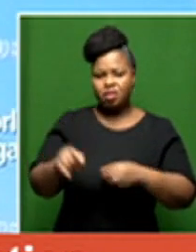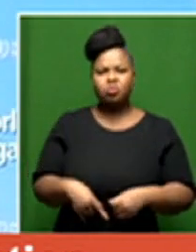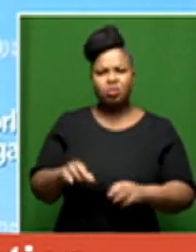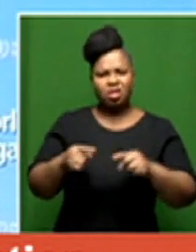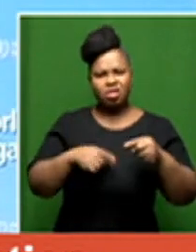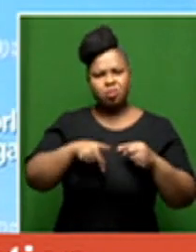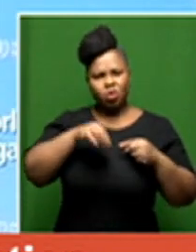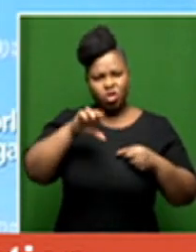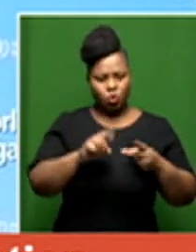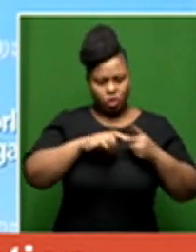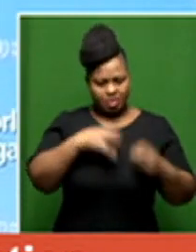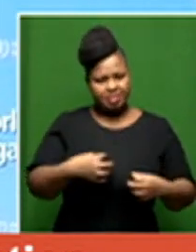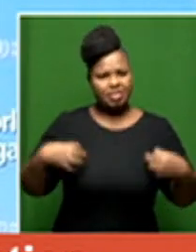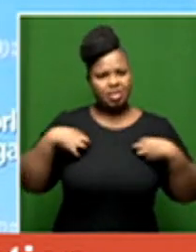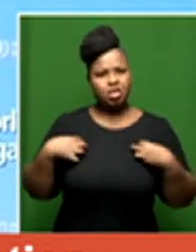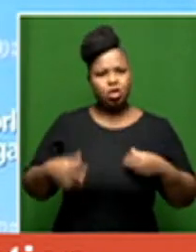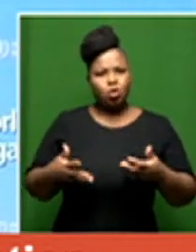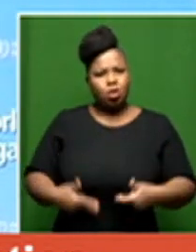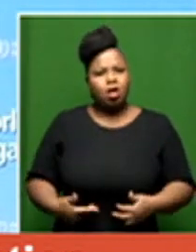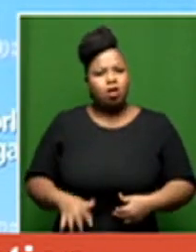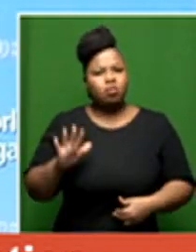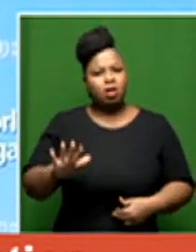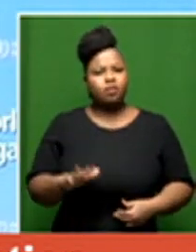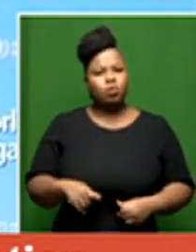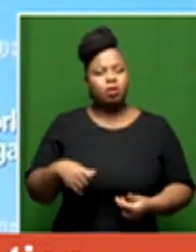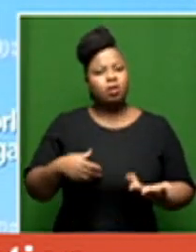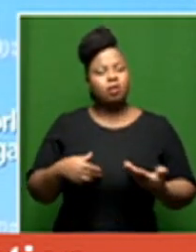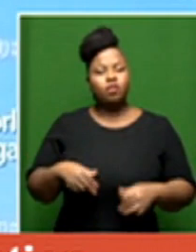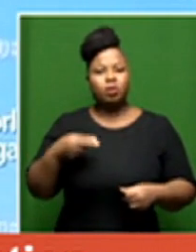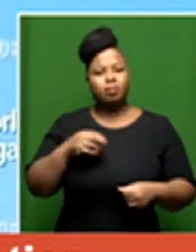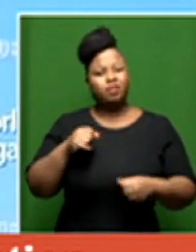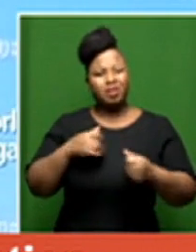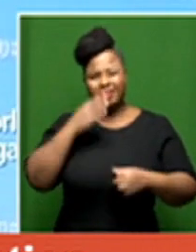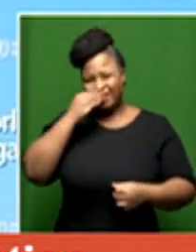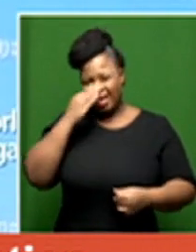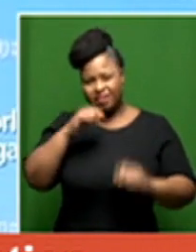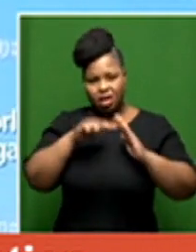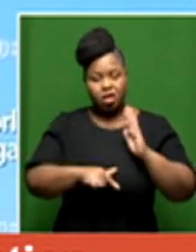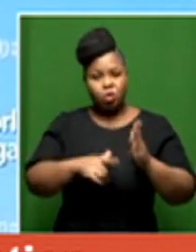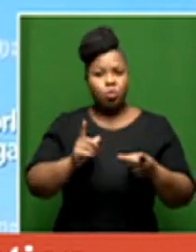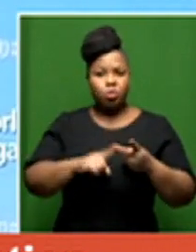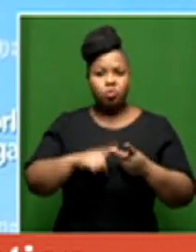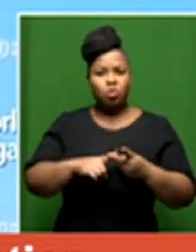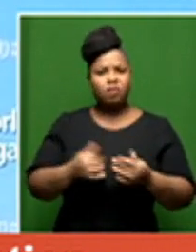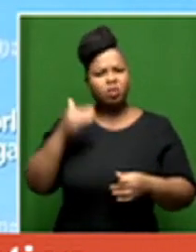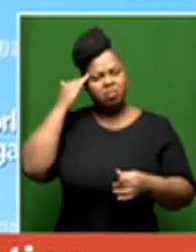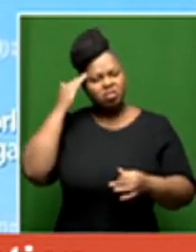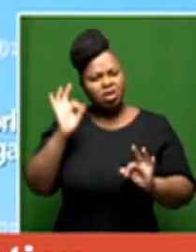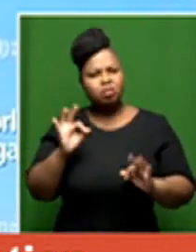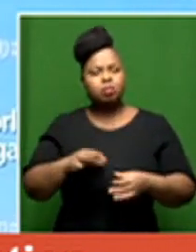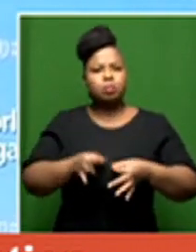against polio, measles, cholera, human papillomavirus, yellow fever, and meningitis have been